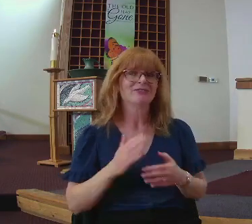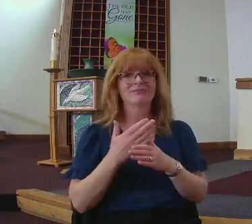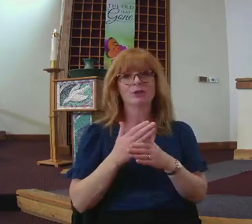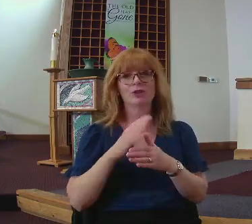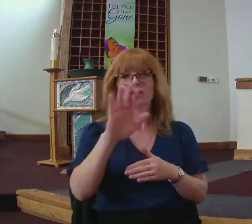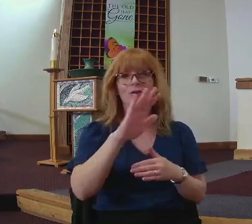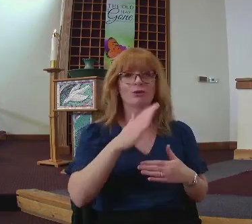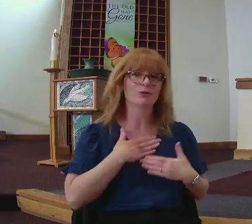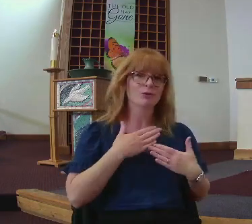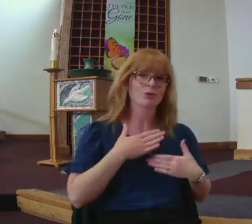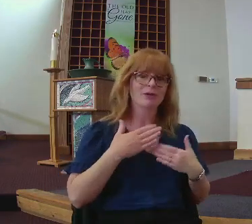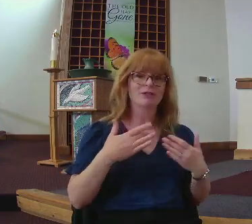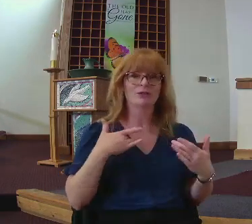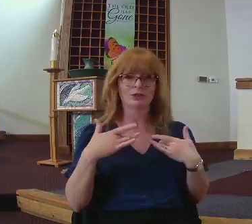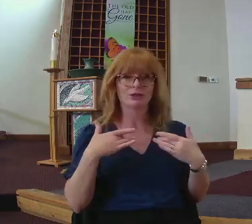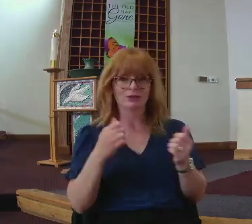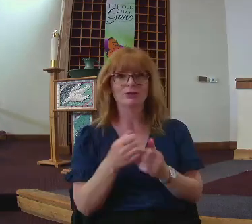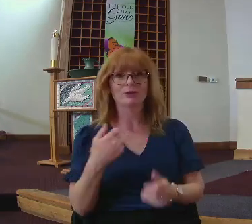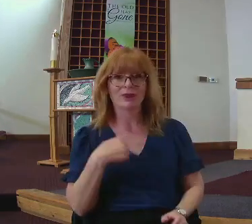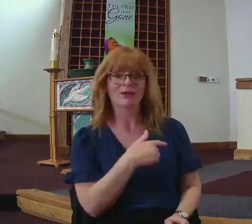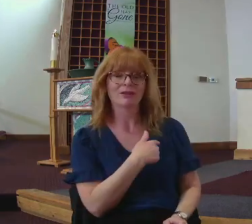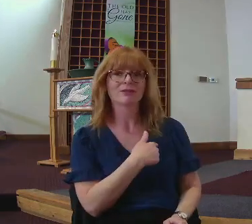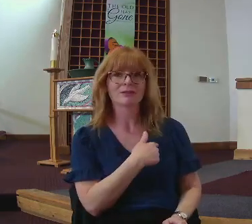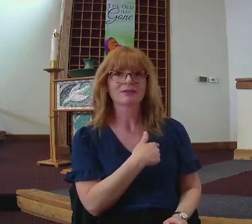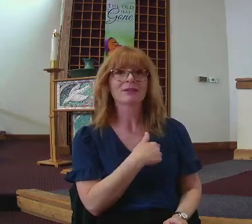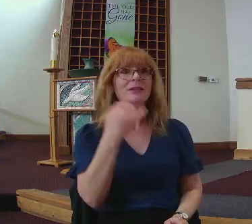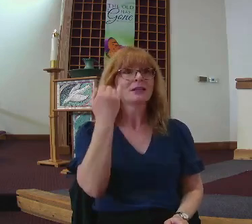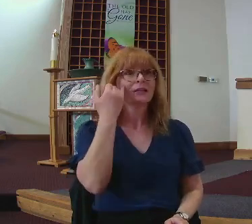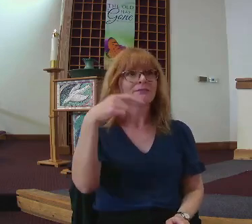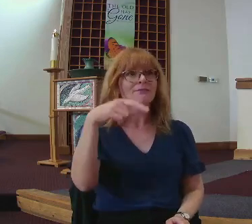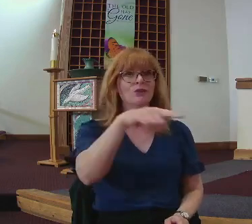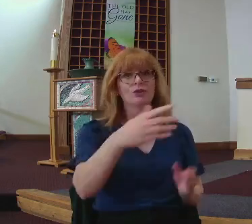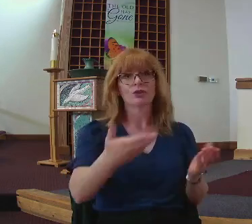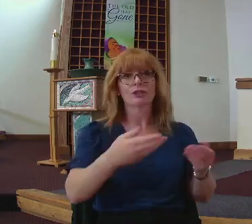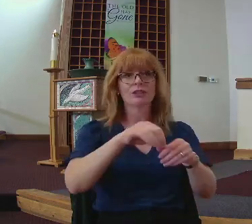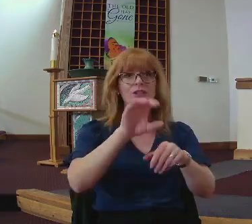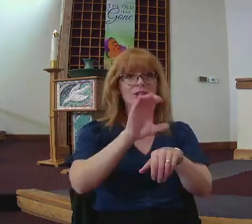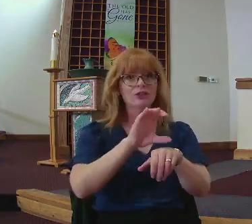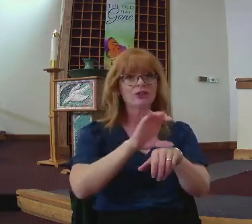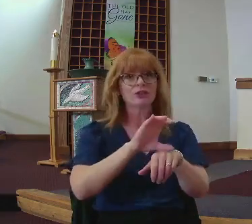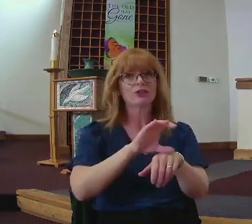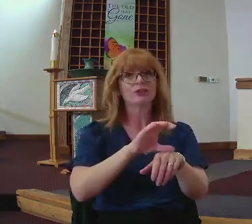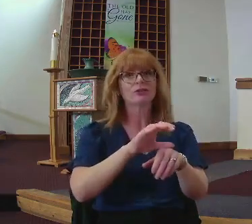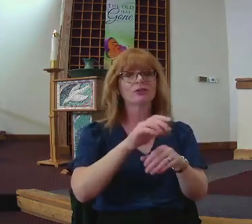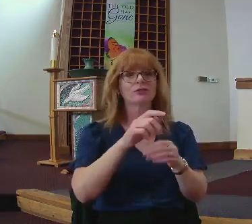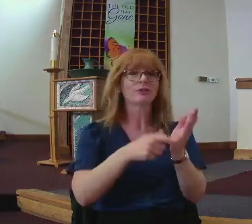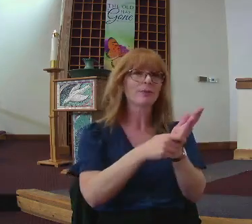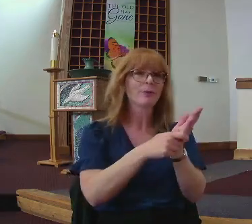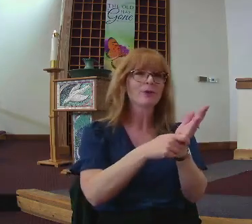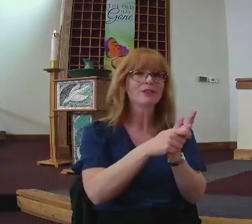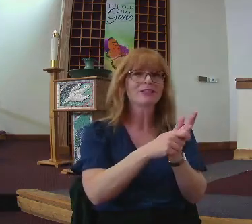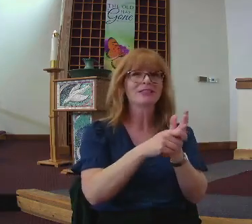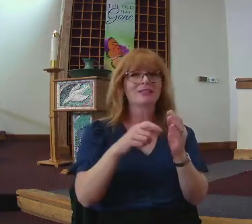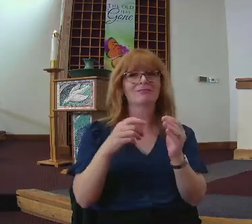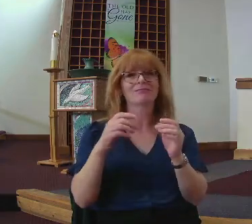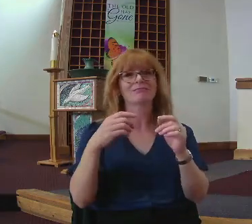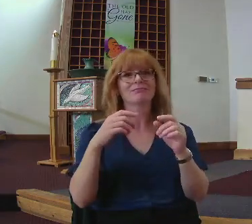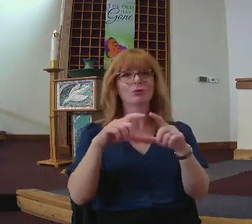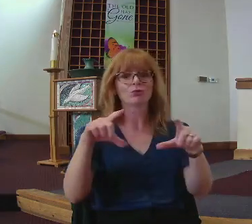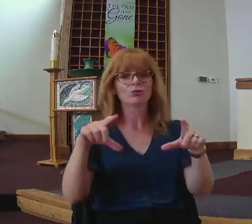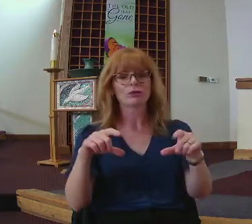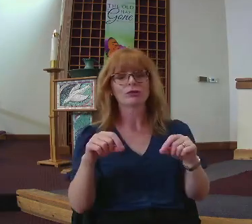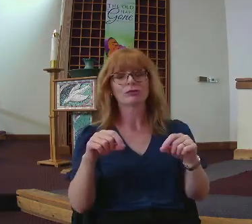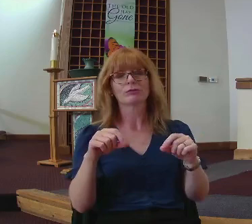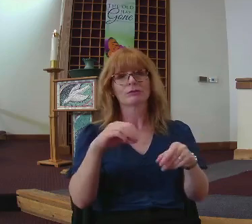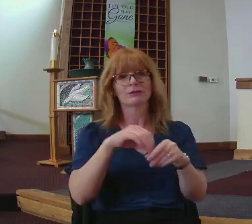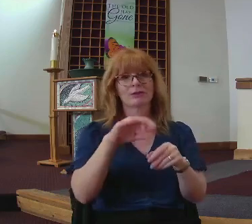any joys or concerns with us, we will be lifting those in prayer. If you're in the sanctuary, if you would take out, there's a little registration and prayer